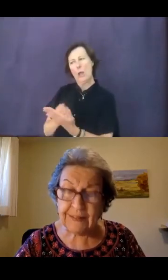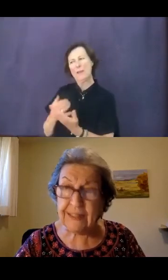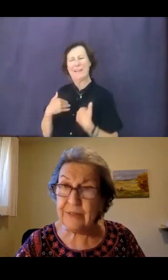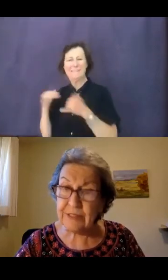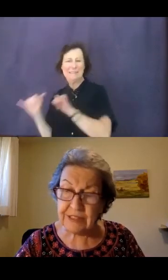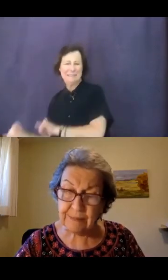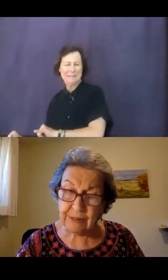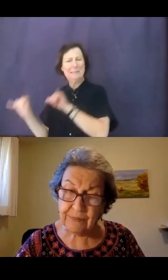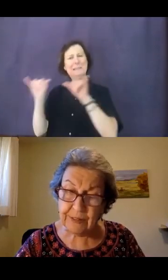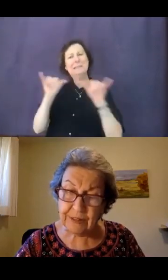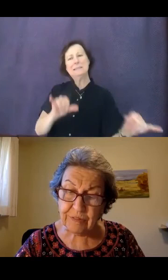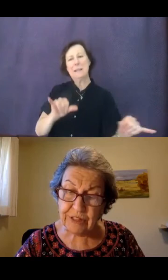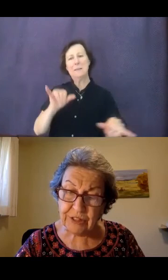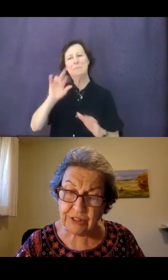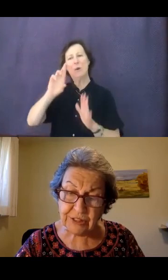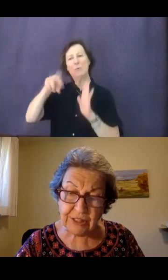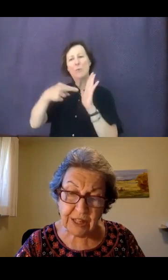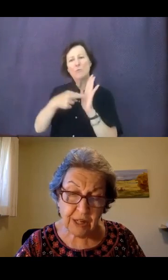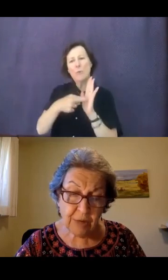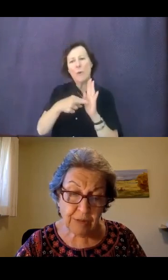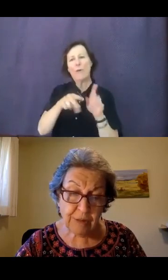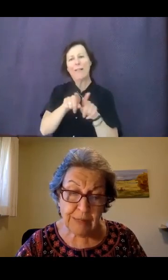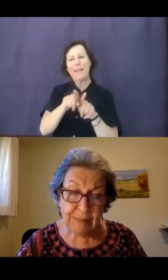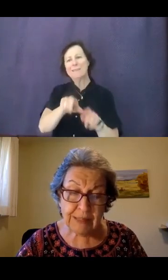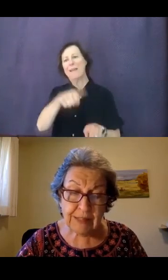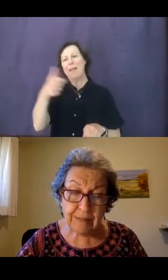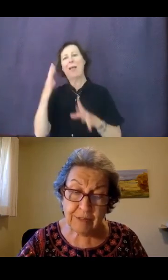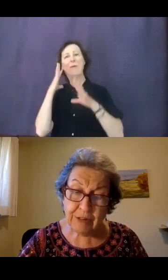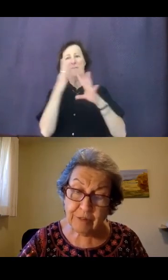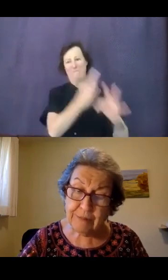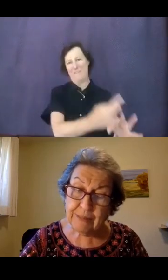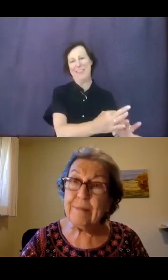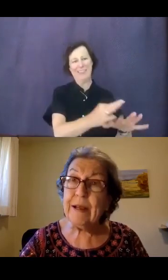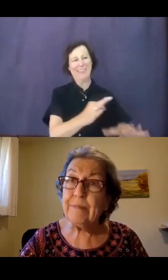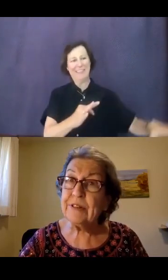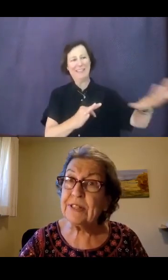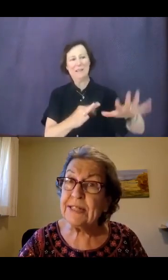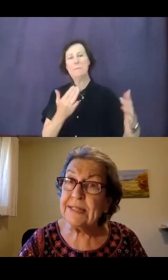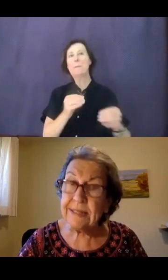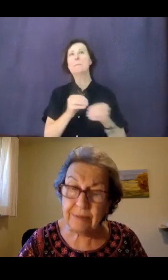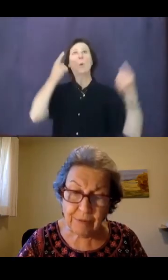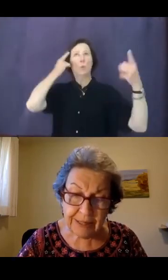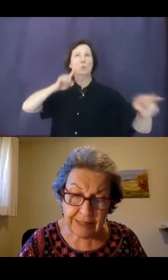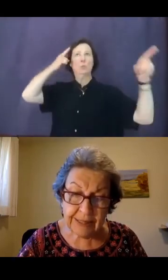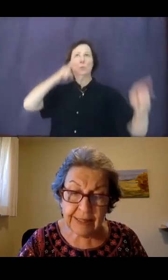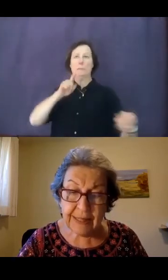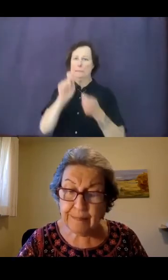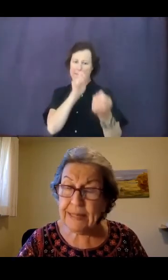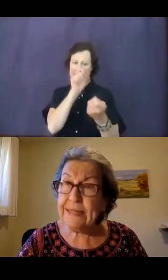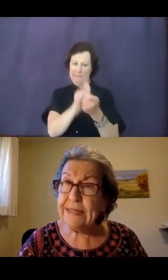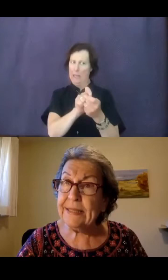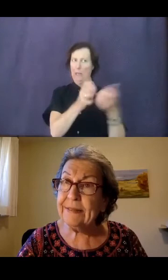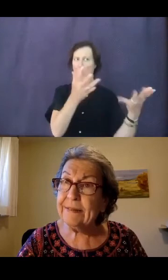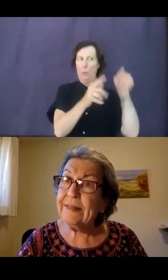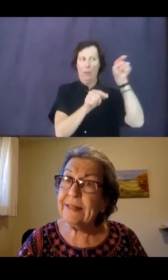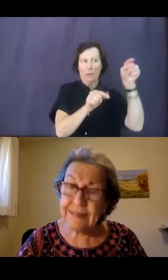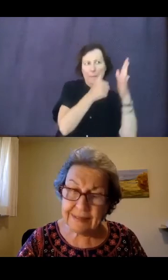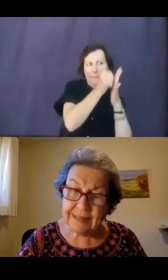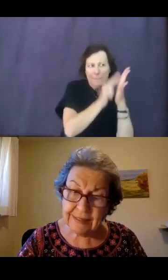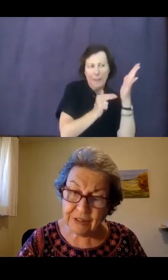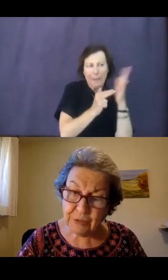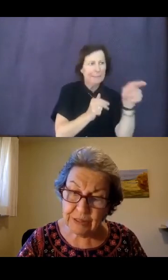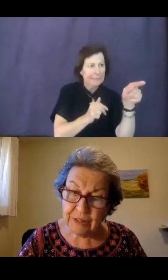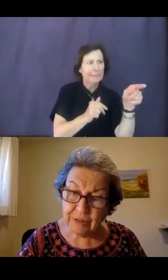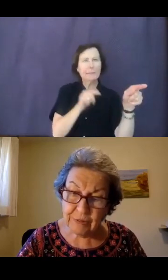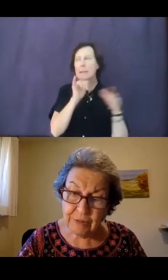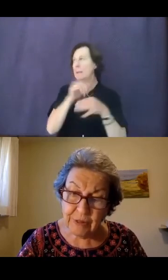that they do in some other faith traditions, where there may be a lot more agreement about precisely what a painting, a stained